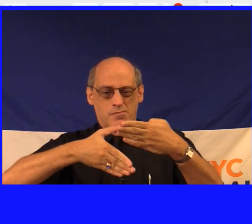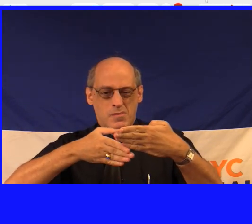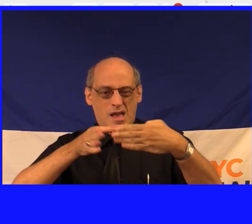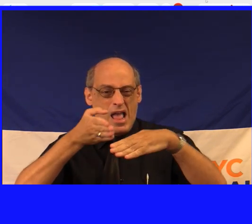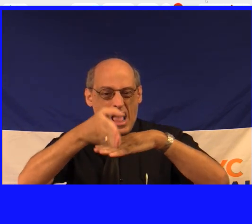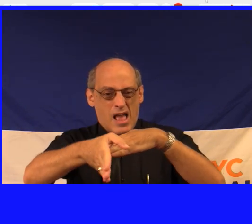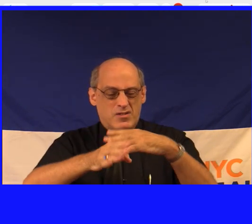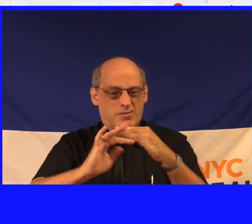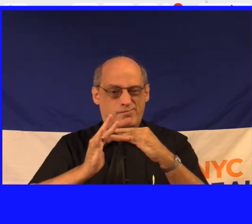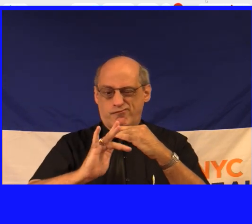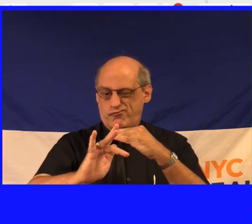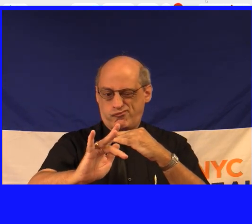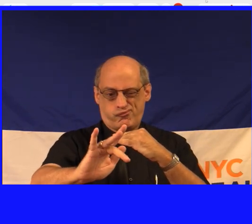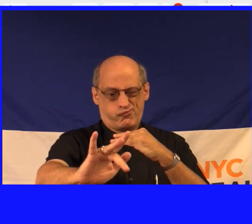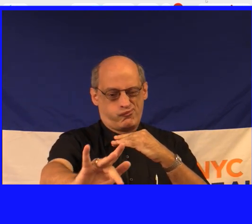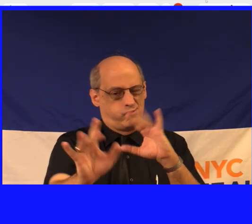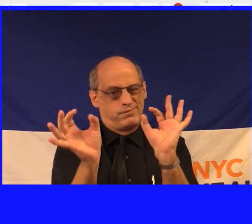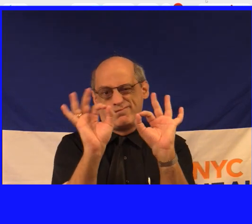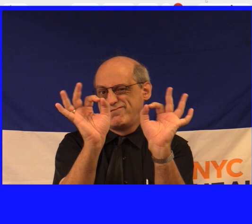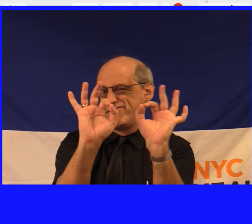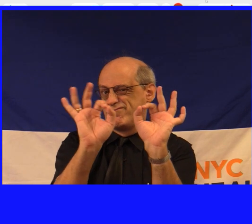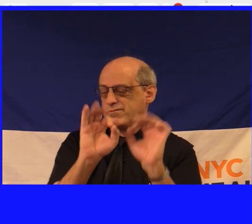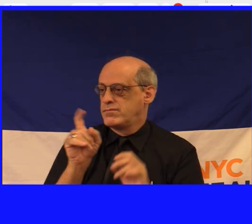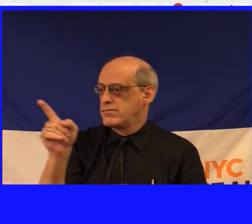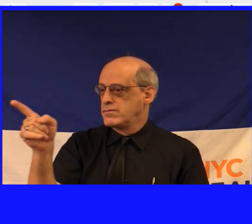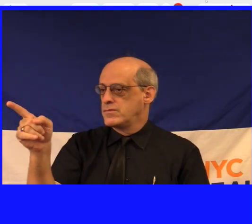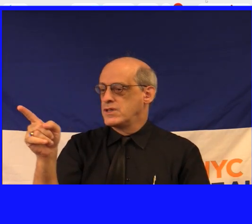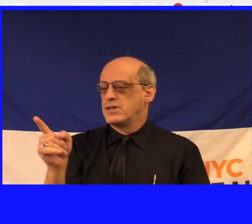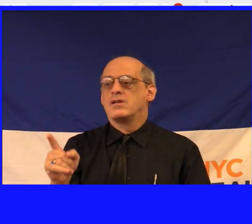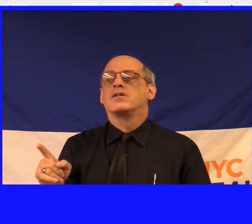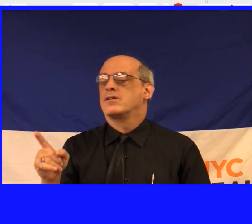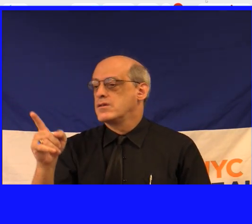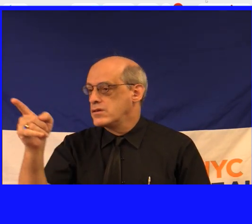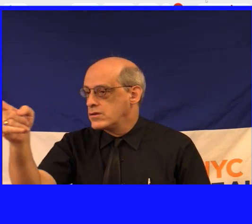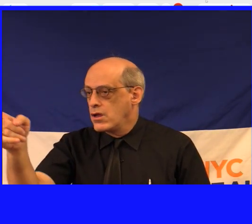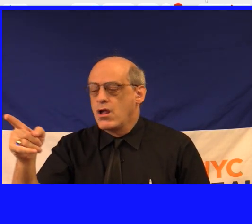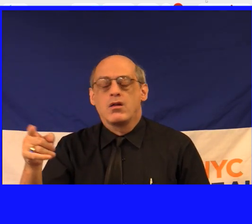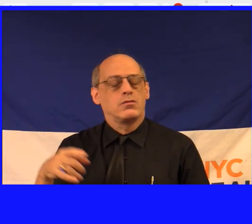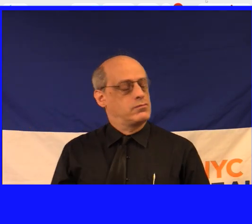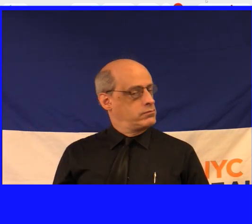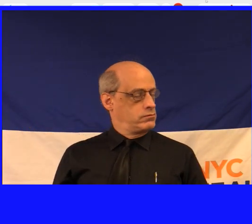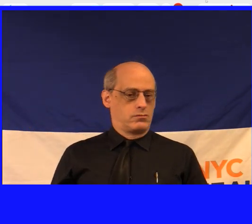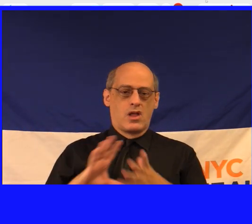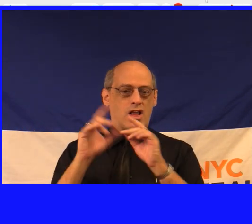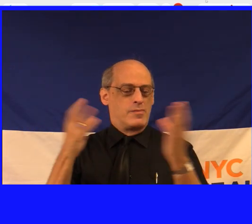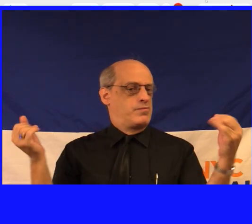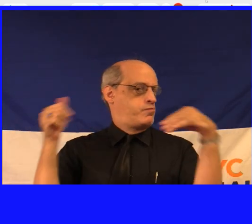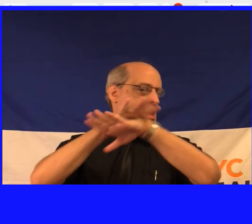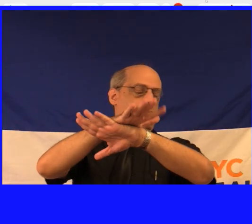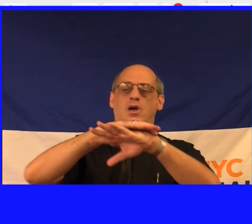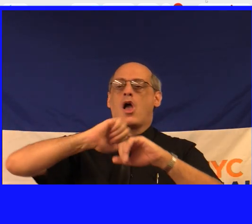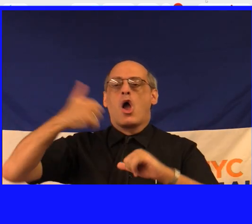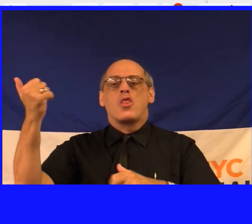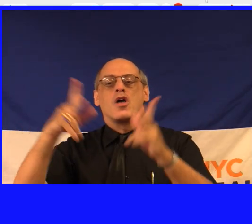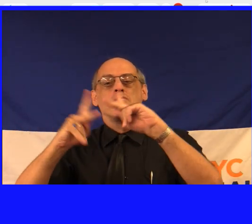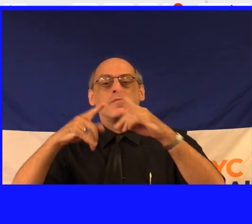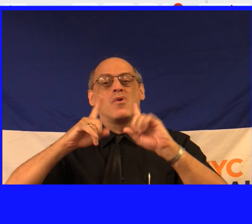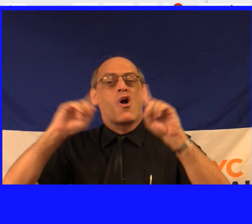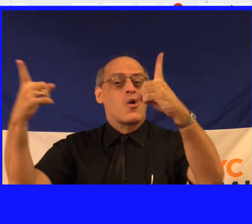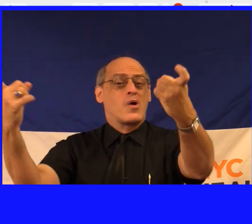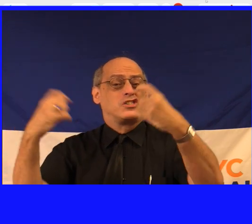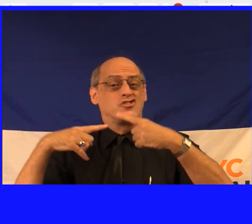that's gone on in here. Okay, thank you. Do any of my other fellow members have any questions?